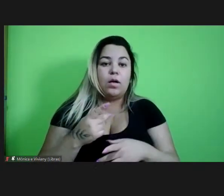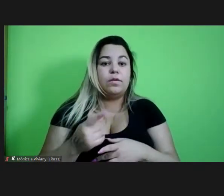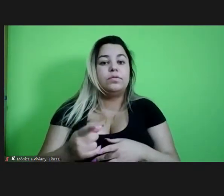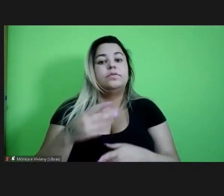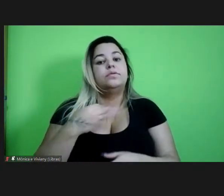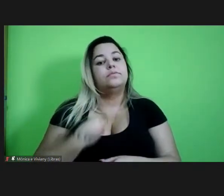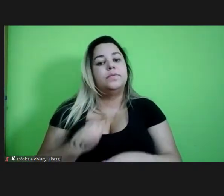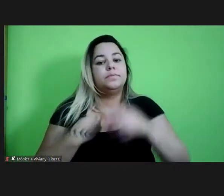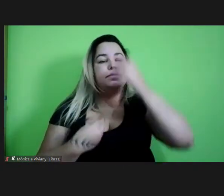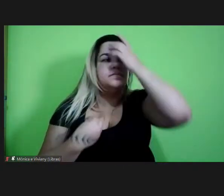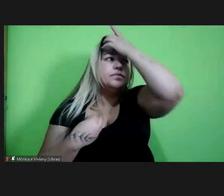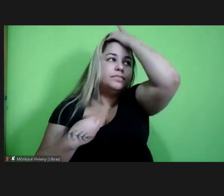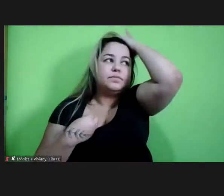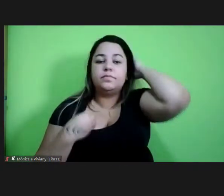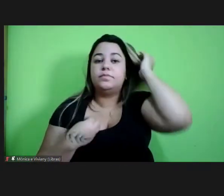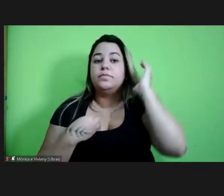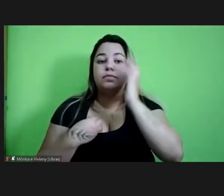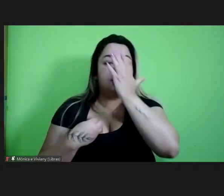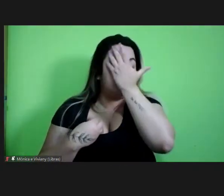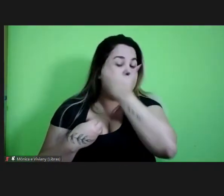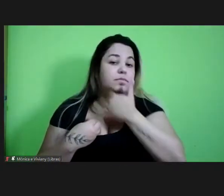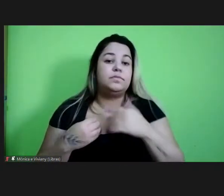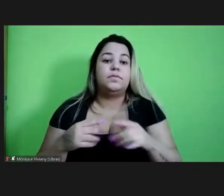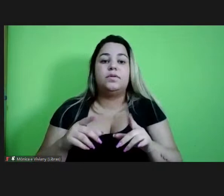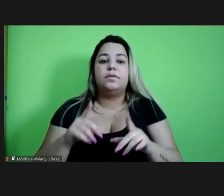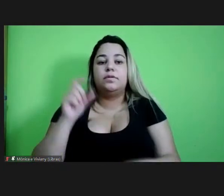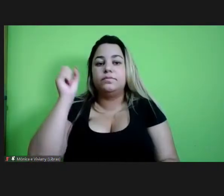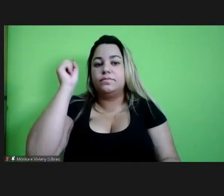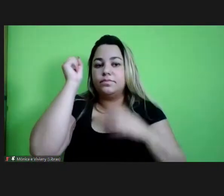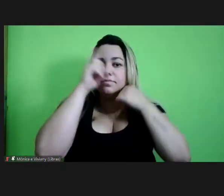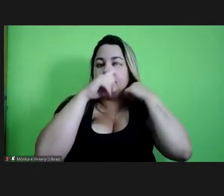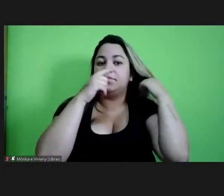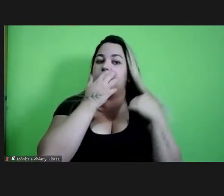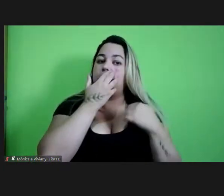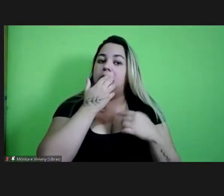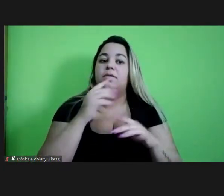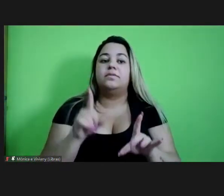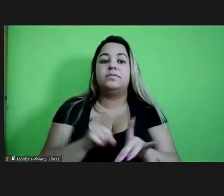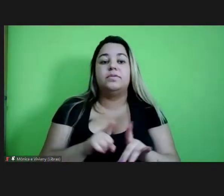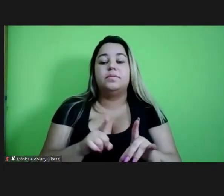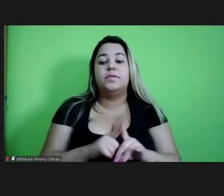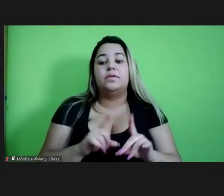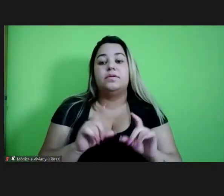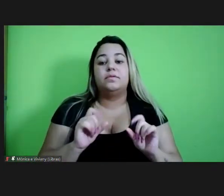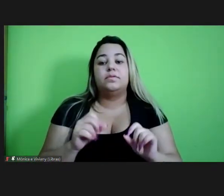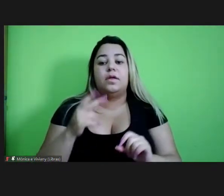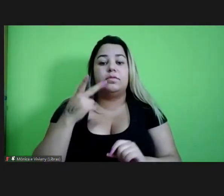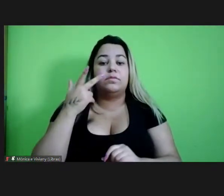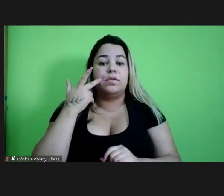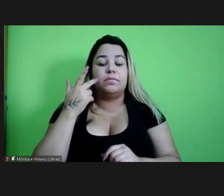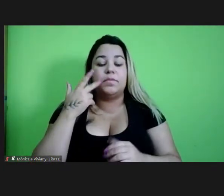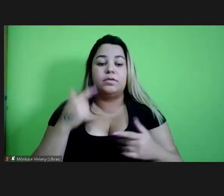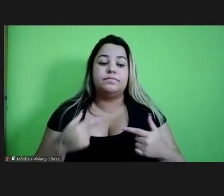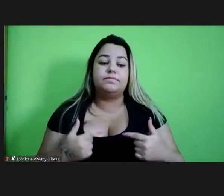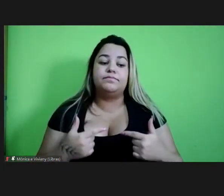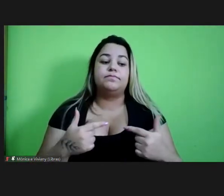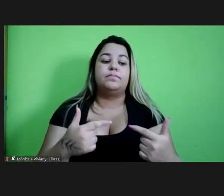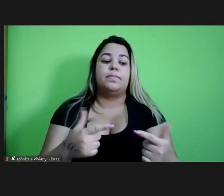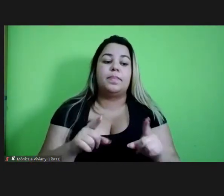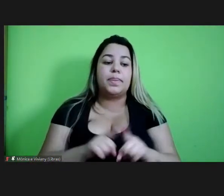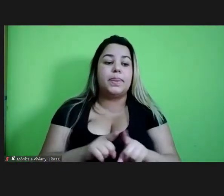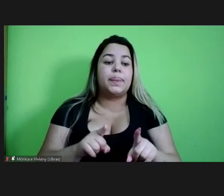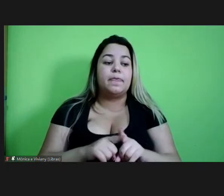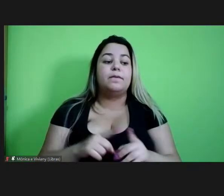this individual throughout its life, and the difficulties that they will naturally